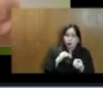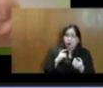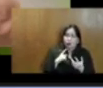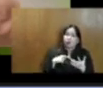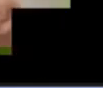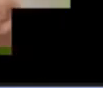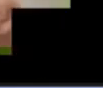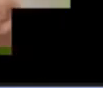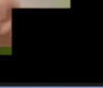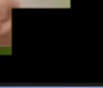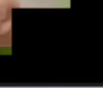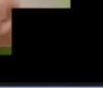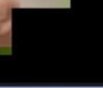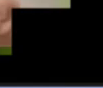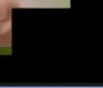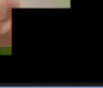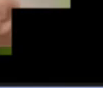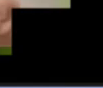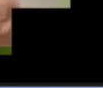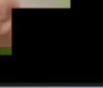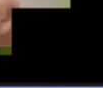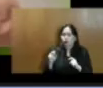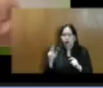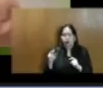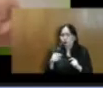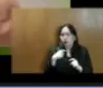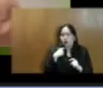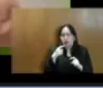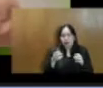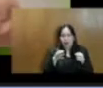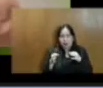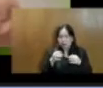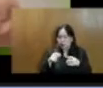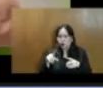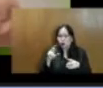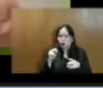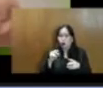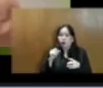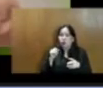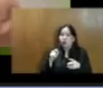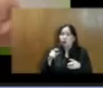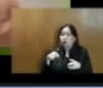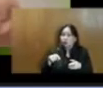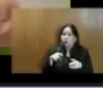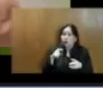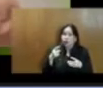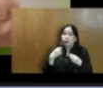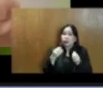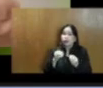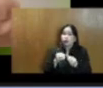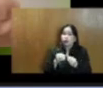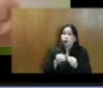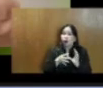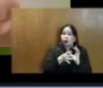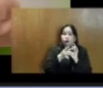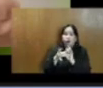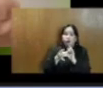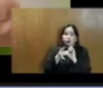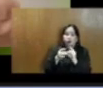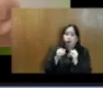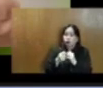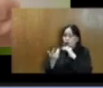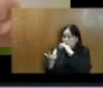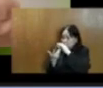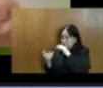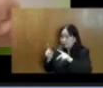embrace digital transformation. But I keep saying that, I keep telling everyone, it actually affords you now to have a relationship with guests.